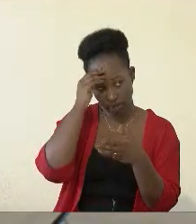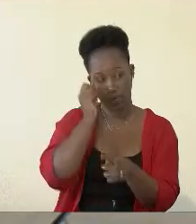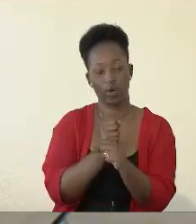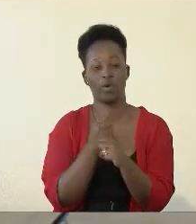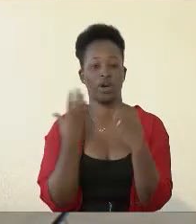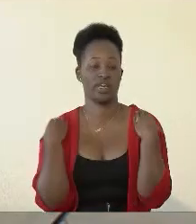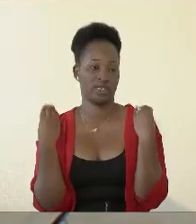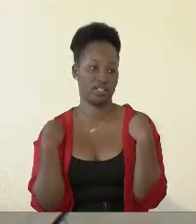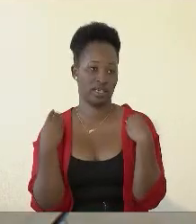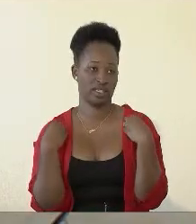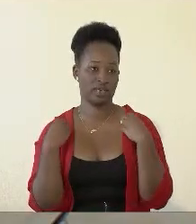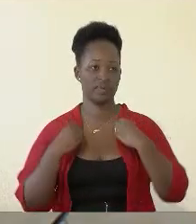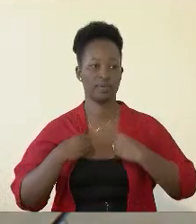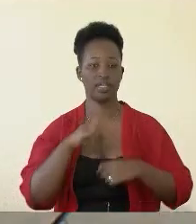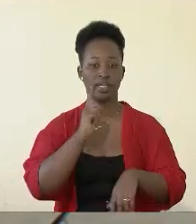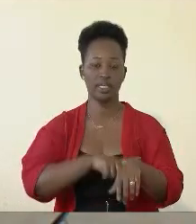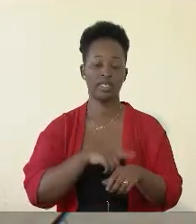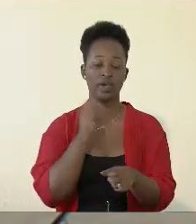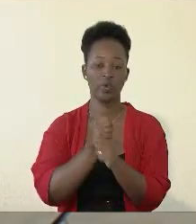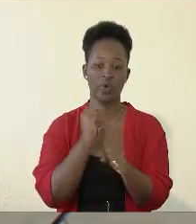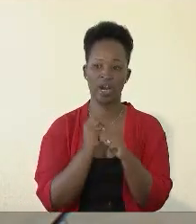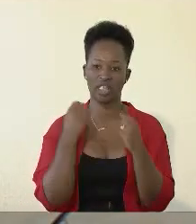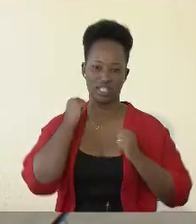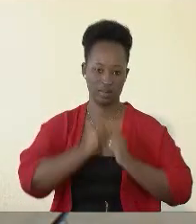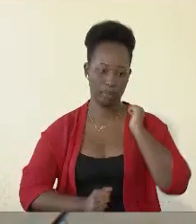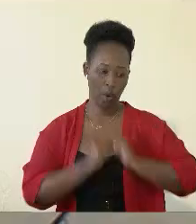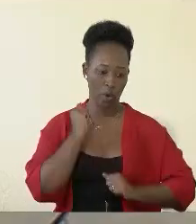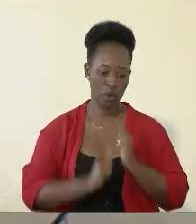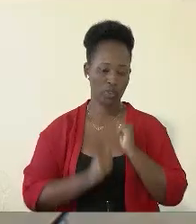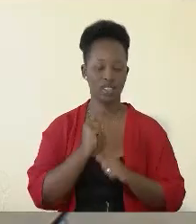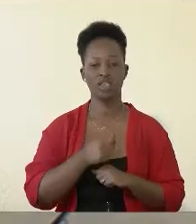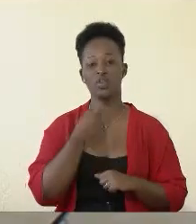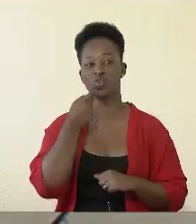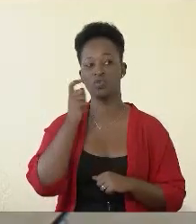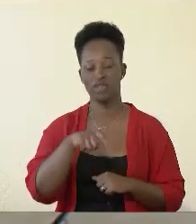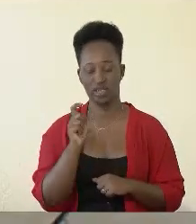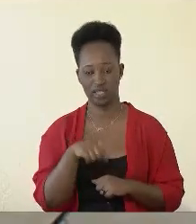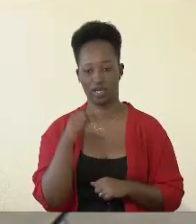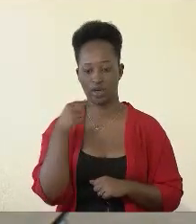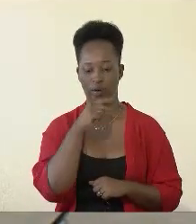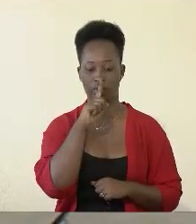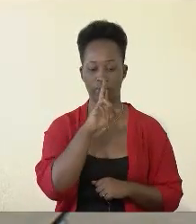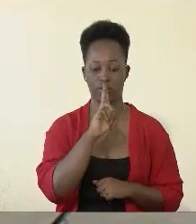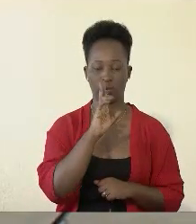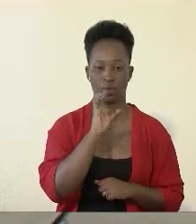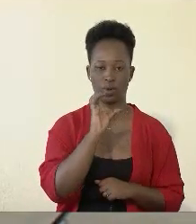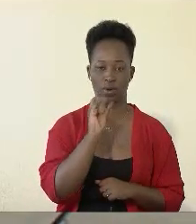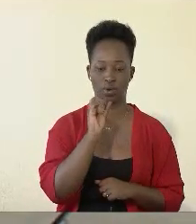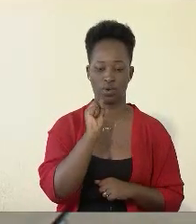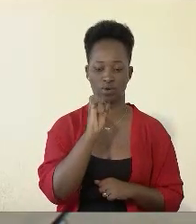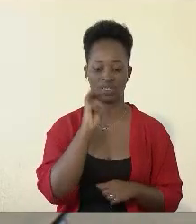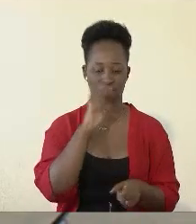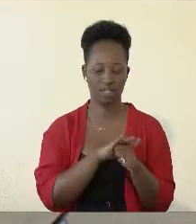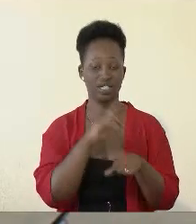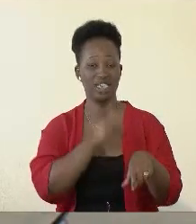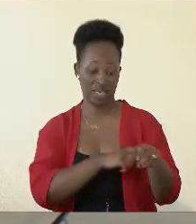doing exercise, you need more glucose. When you are starving, you also need glucose. So the glucose in the blood is used